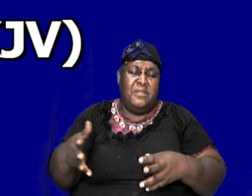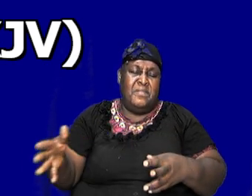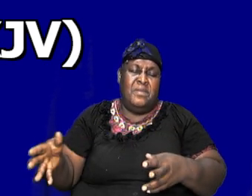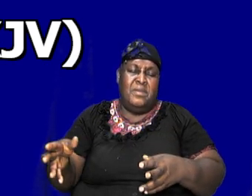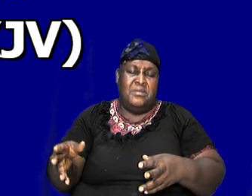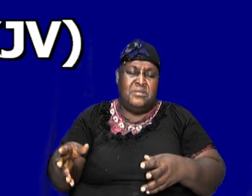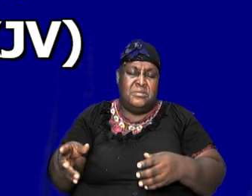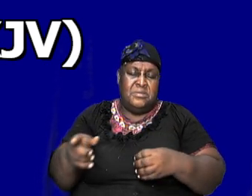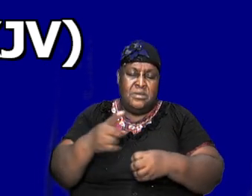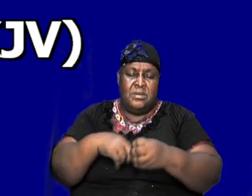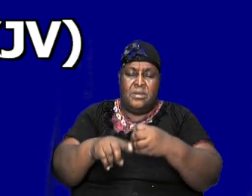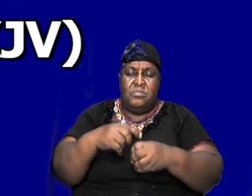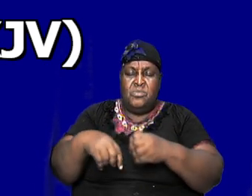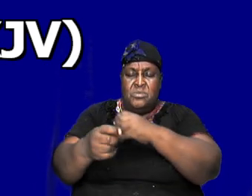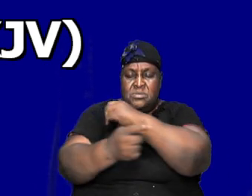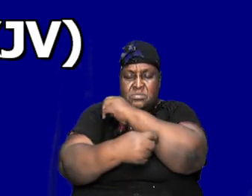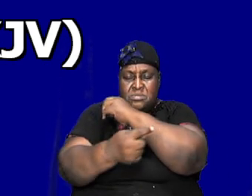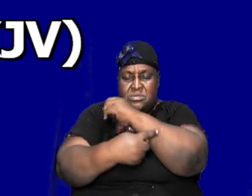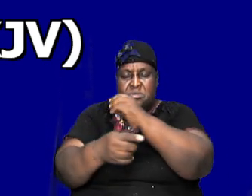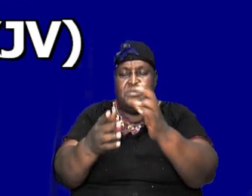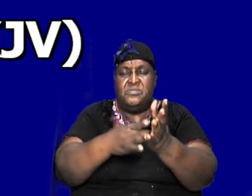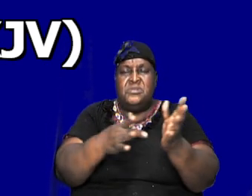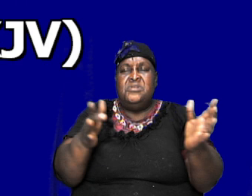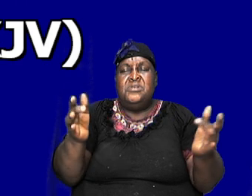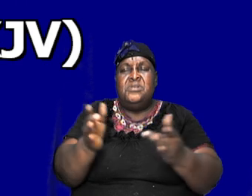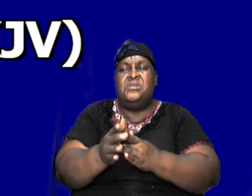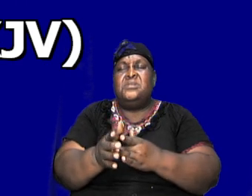the temptation of Christ. You know,